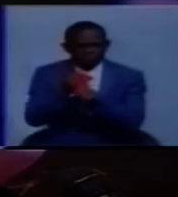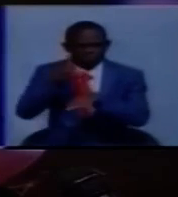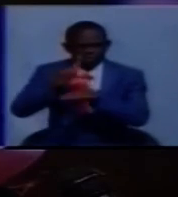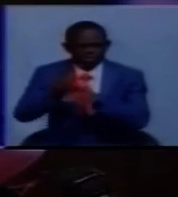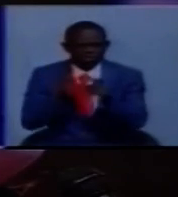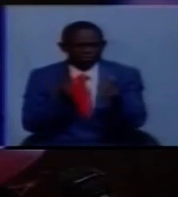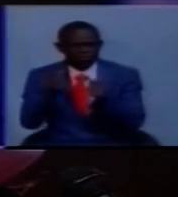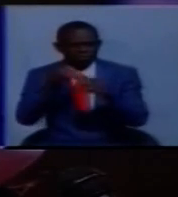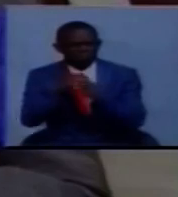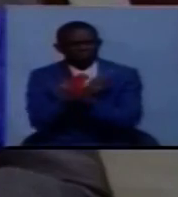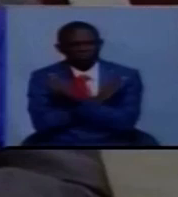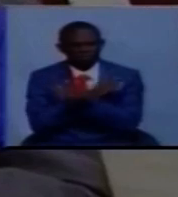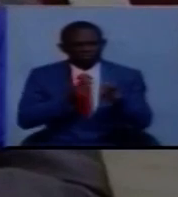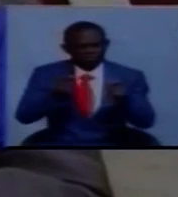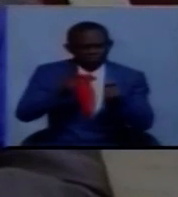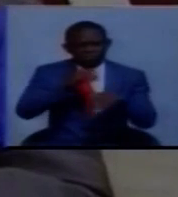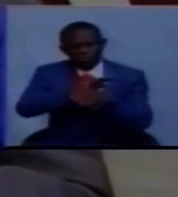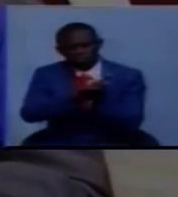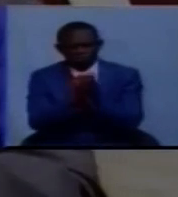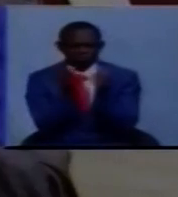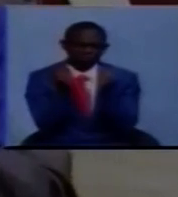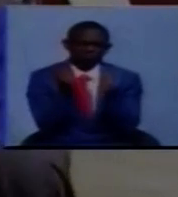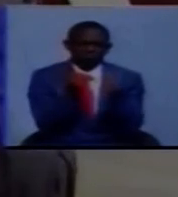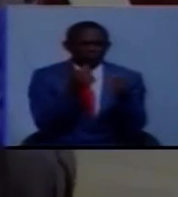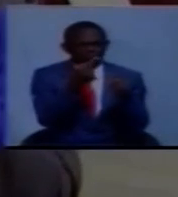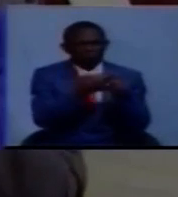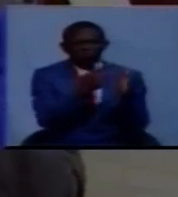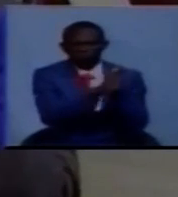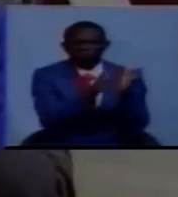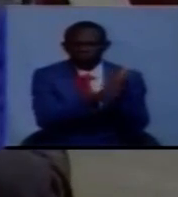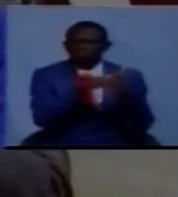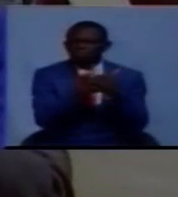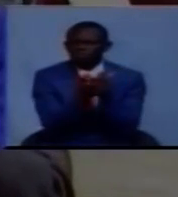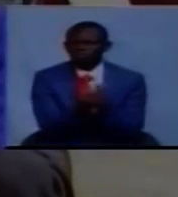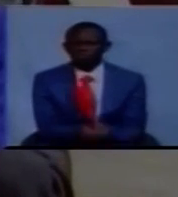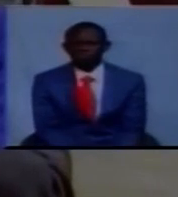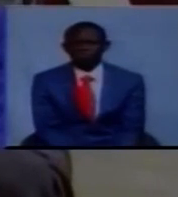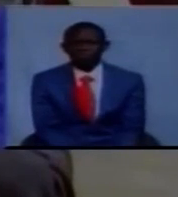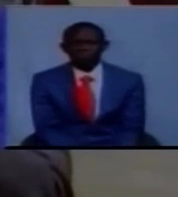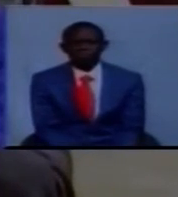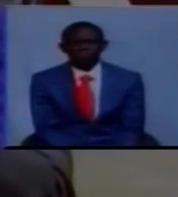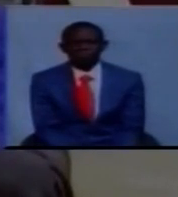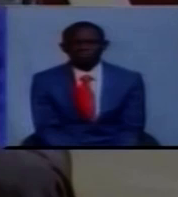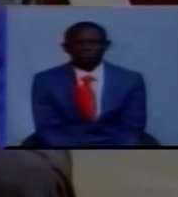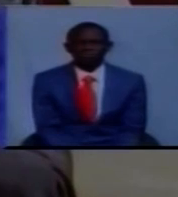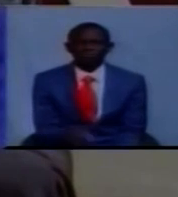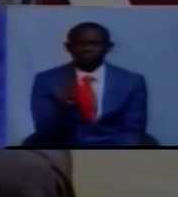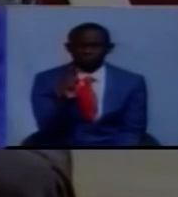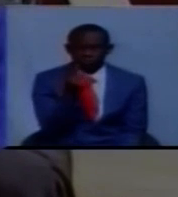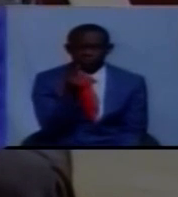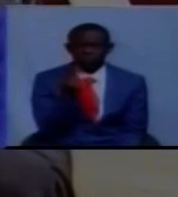does is that, first is we have got a program with the International Labour Organization, which we had, which is a